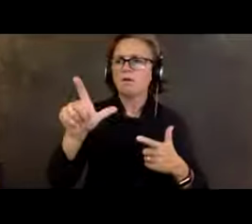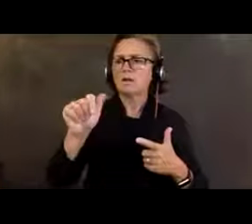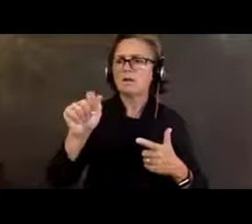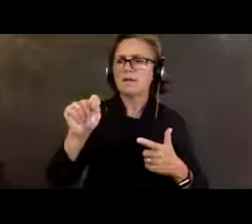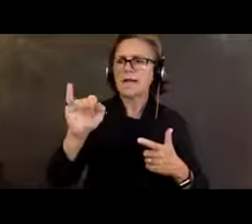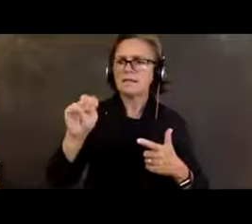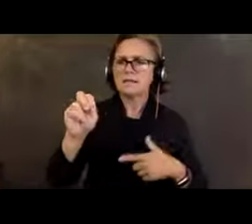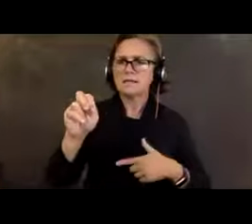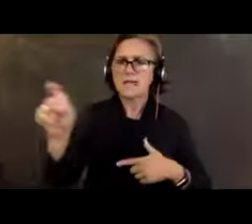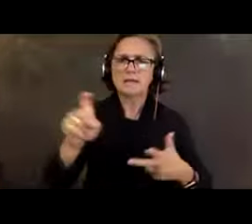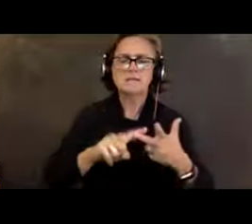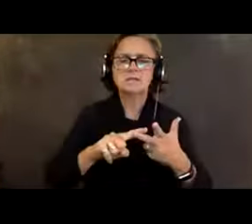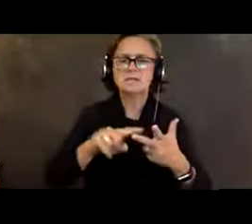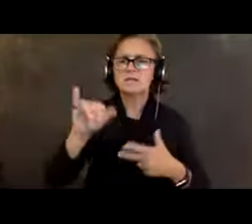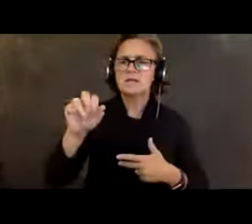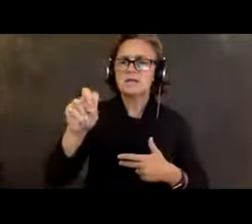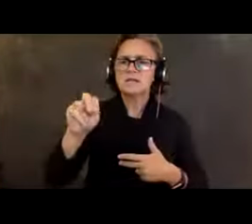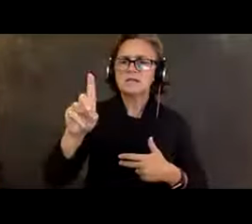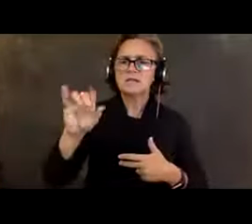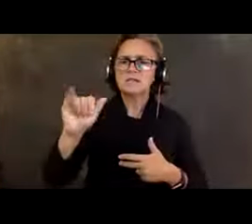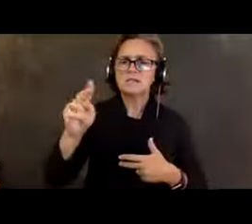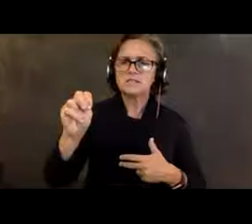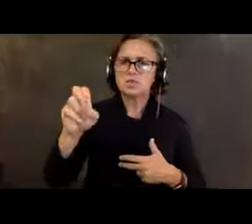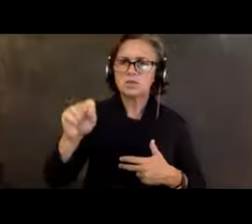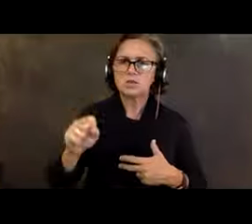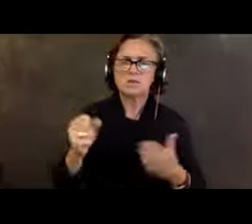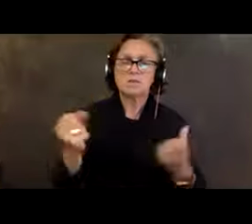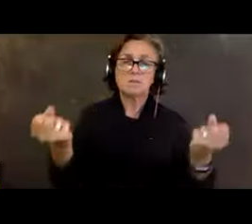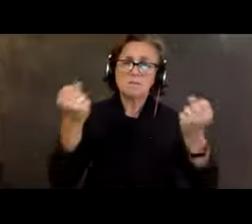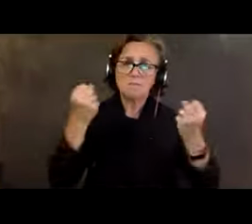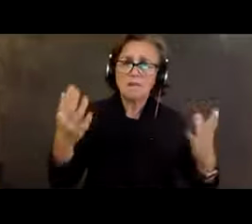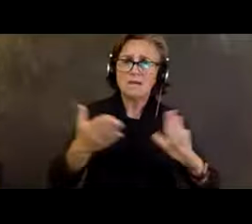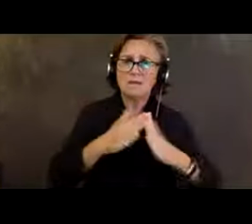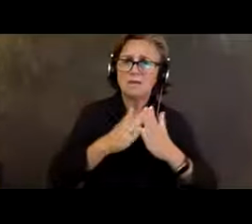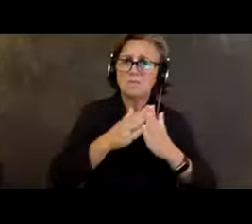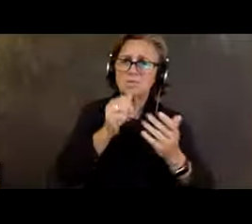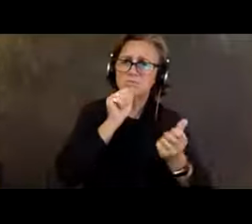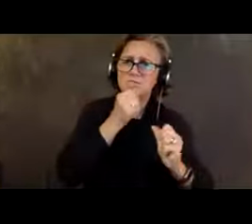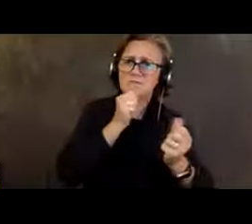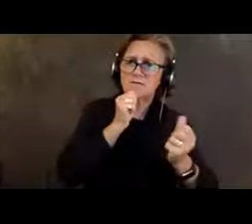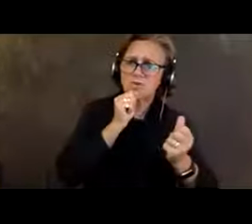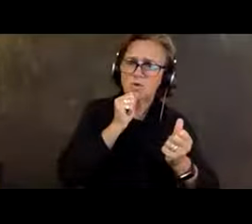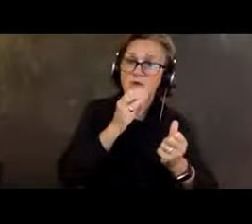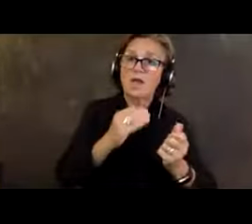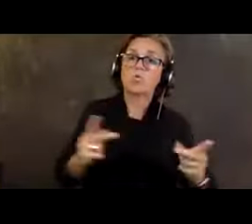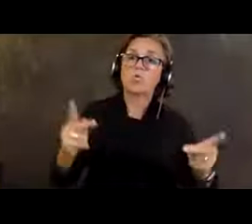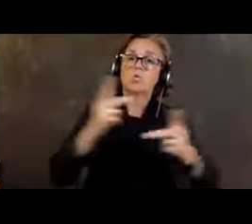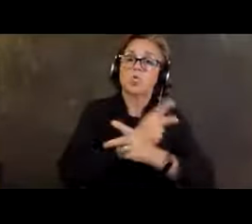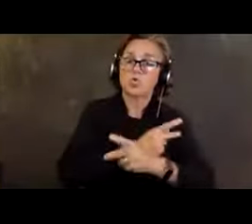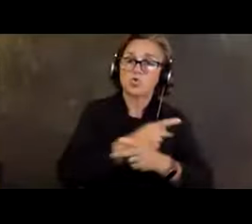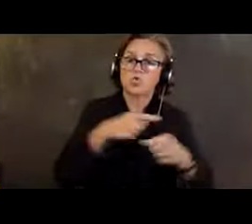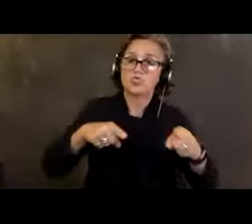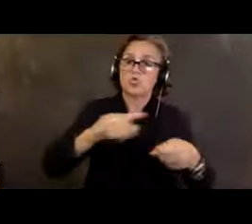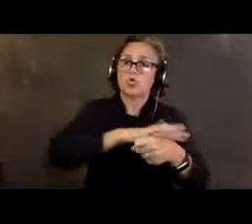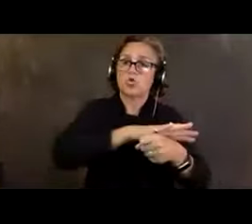So many communities are experiencing racism and the trauma of racism. So it's important that we talk to our kids,